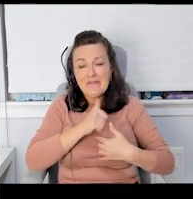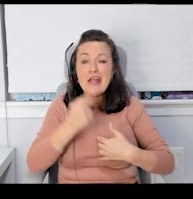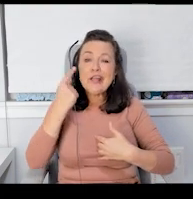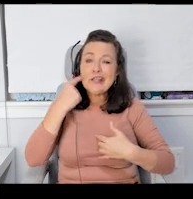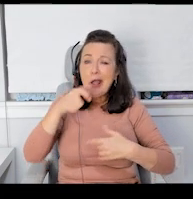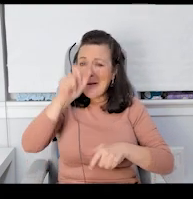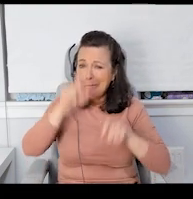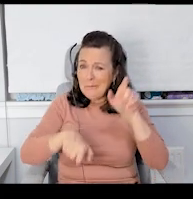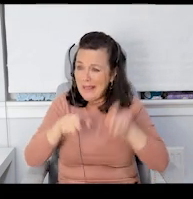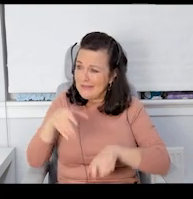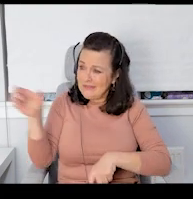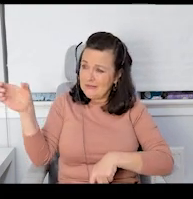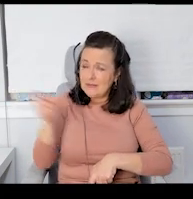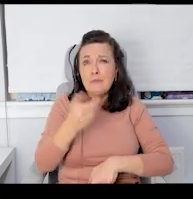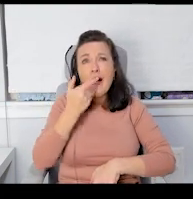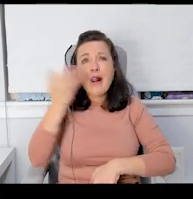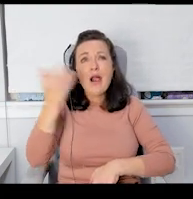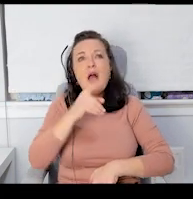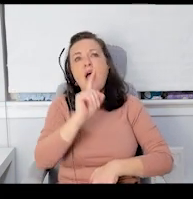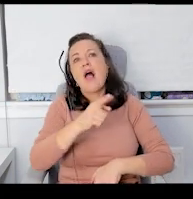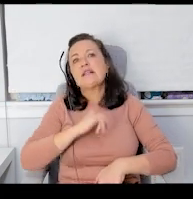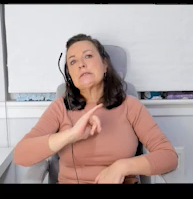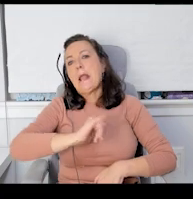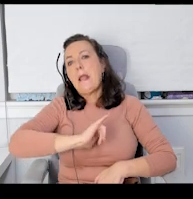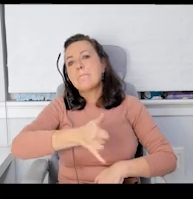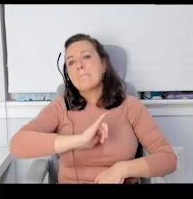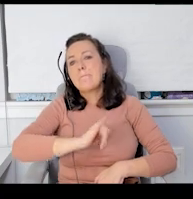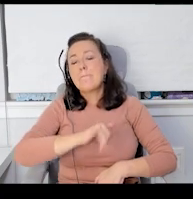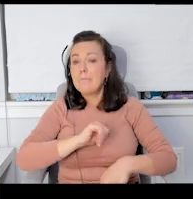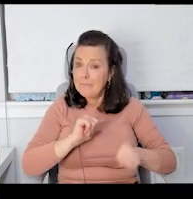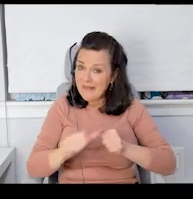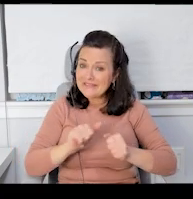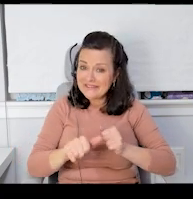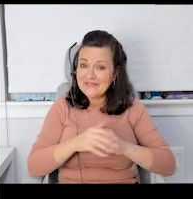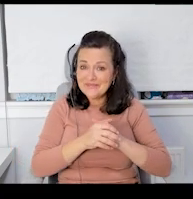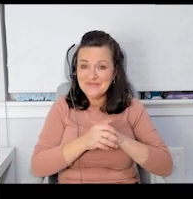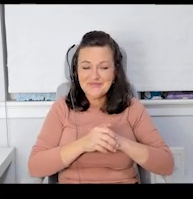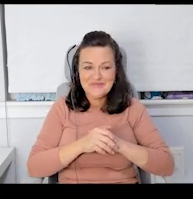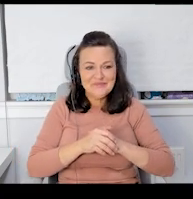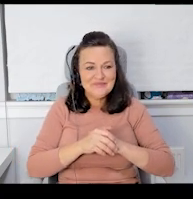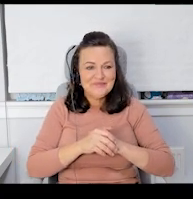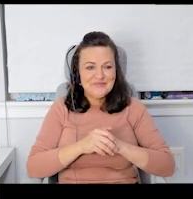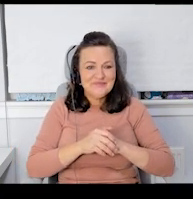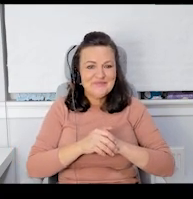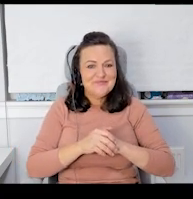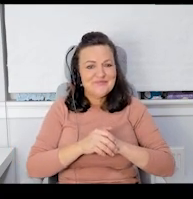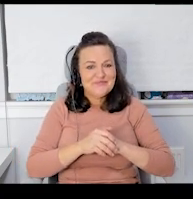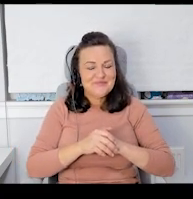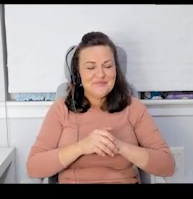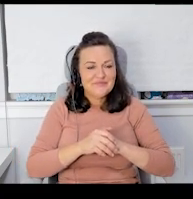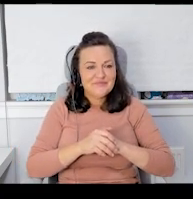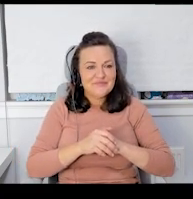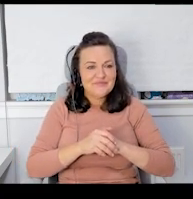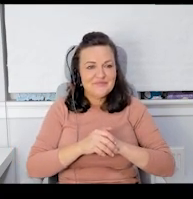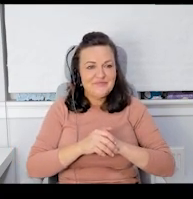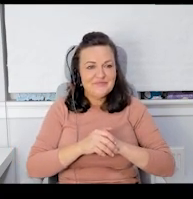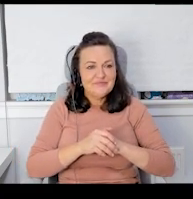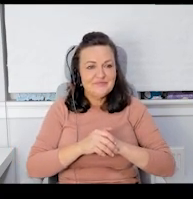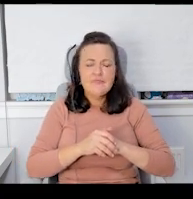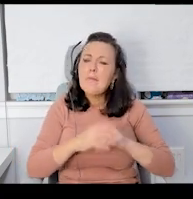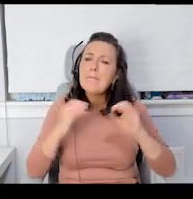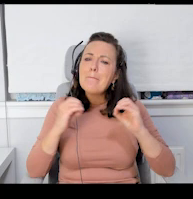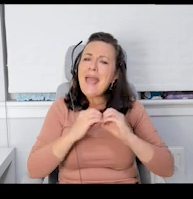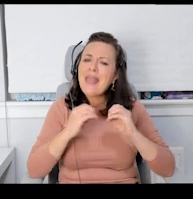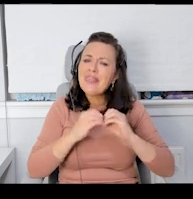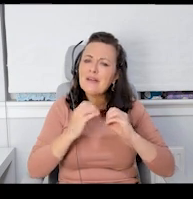models for us. Just like Gowdham and Bethany. Yeah, exactly. Like that. Yep, absolutely. So, Bethany, I'm going to come to yourself now in terms